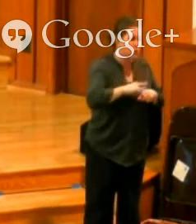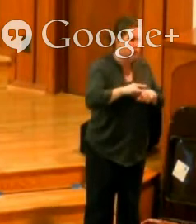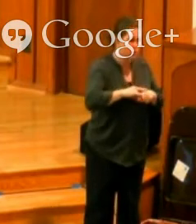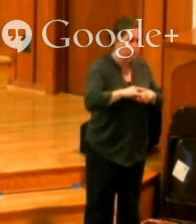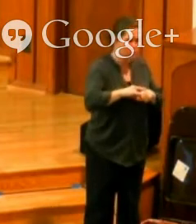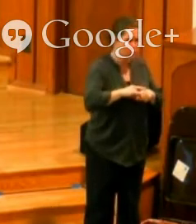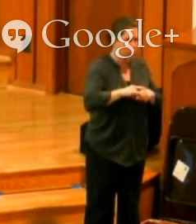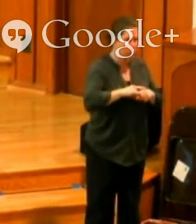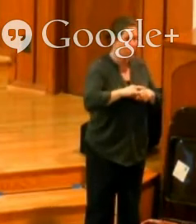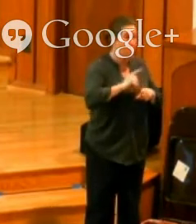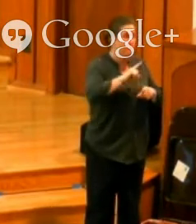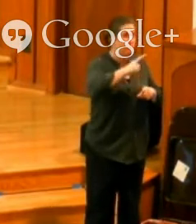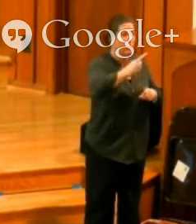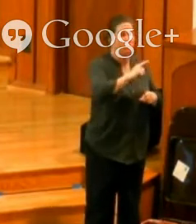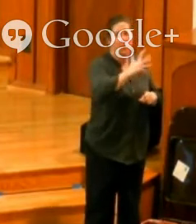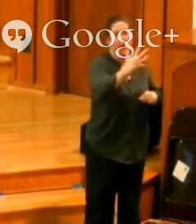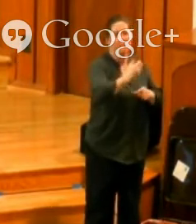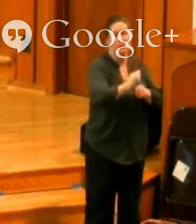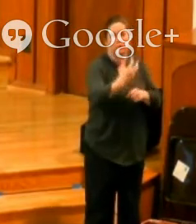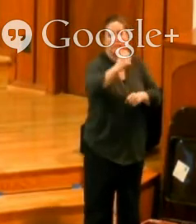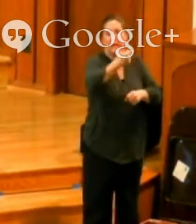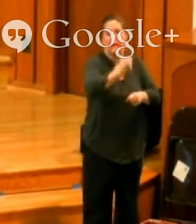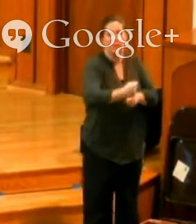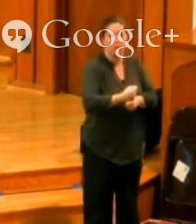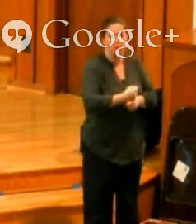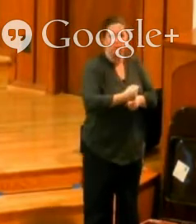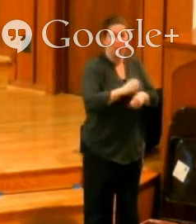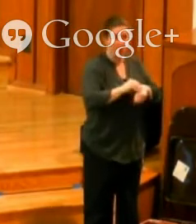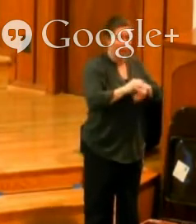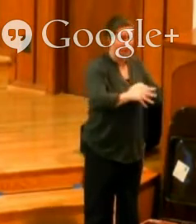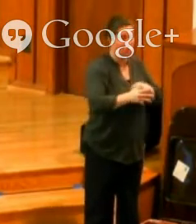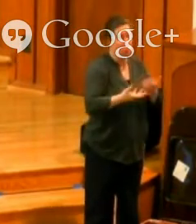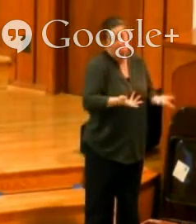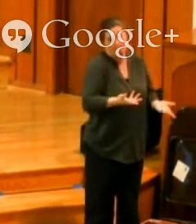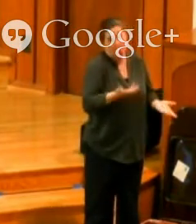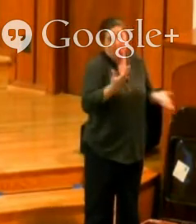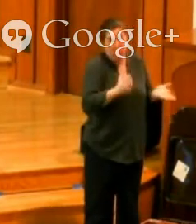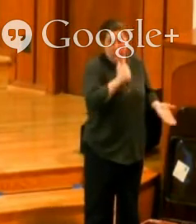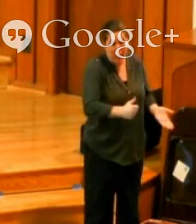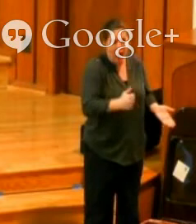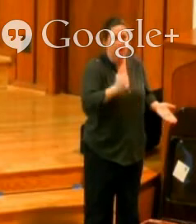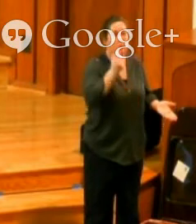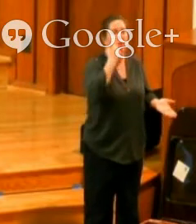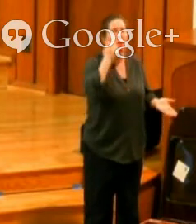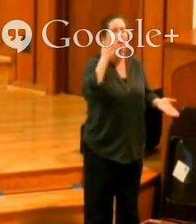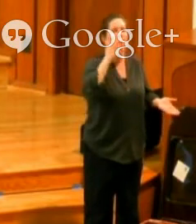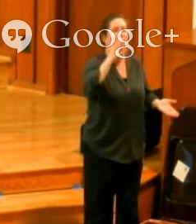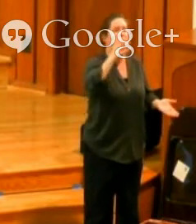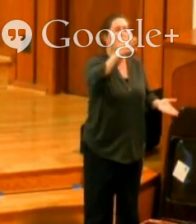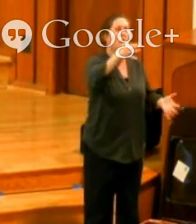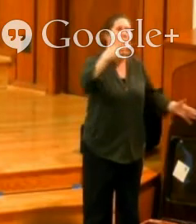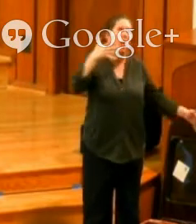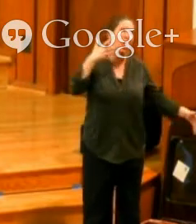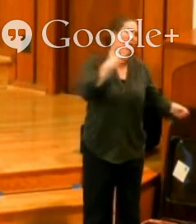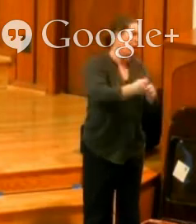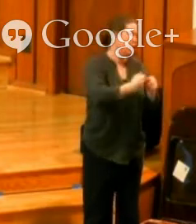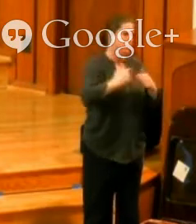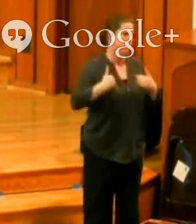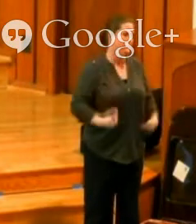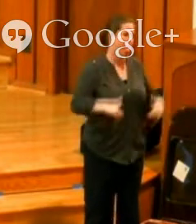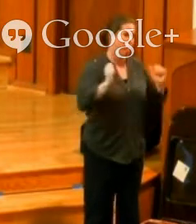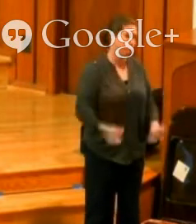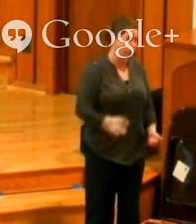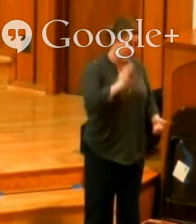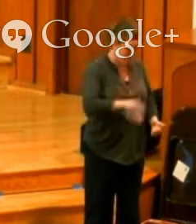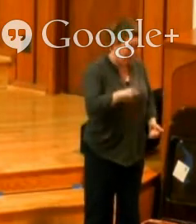you the first 5 or 10 years. But at some point, is that cigarette smoking going to catch up with you? Is some point that alcoholism